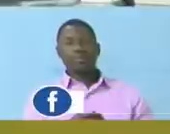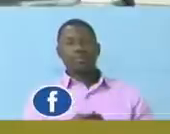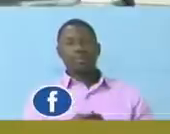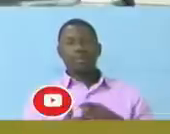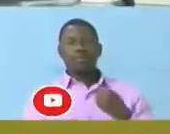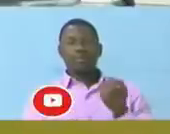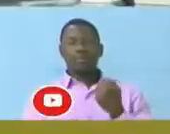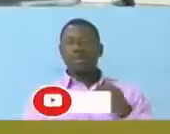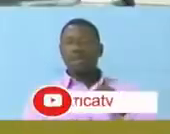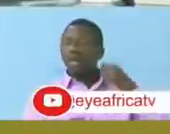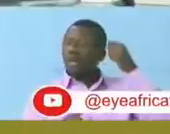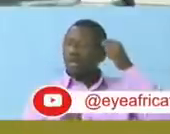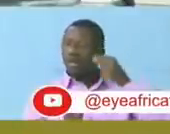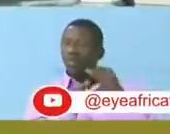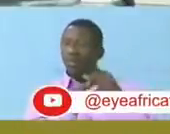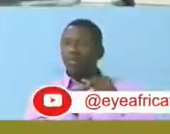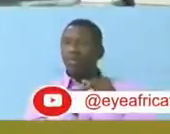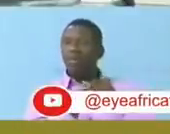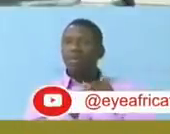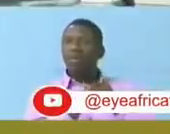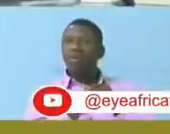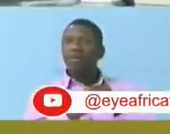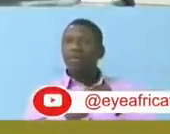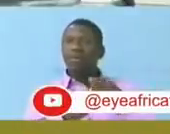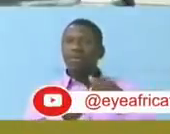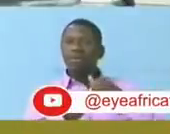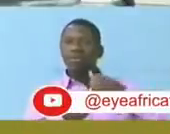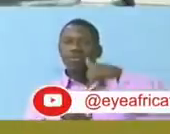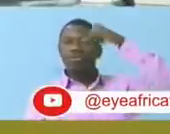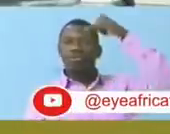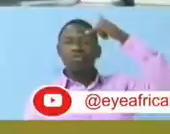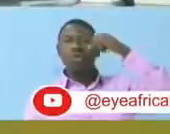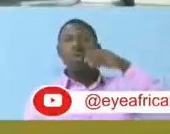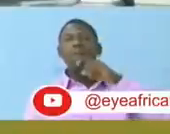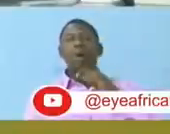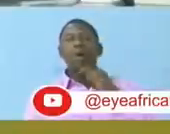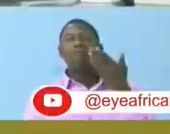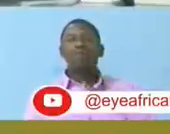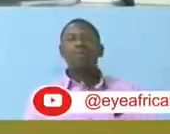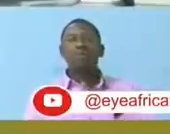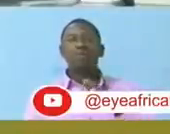I remember the tall guy from Tujereng.